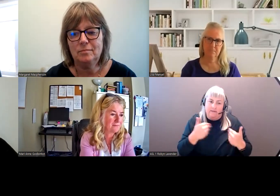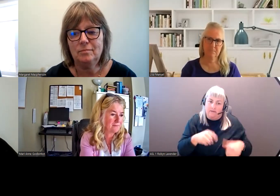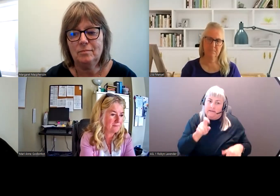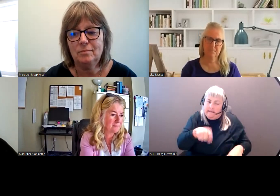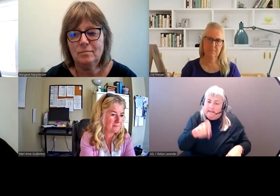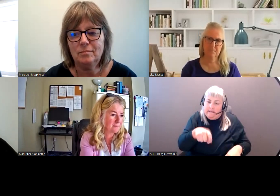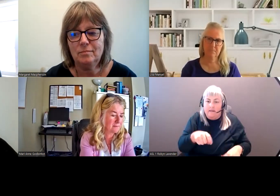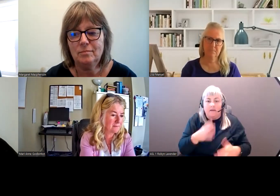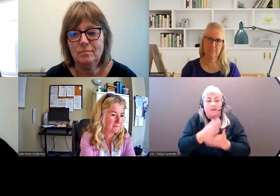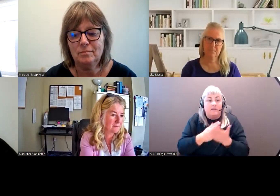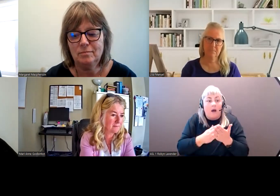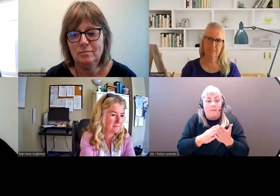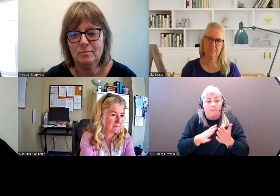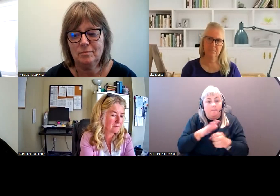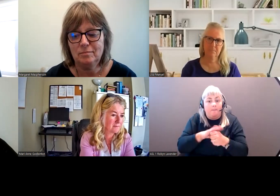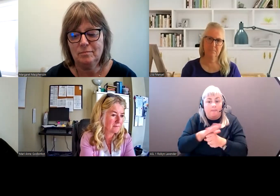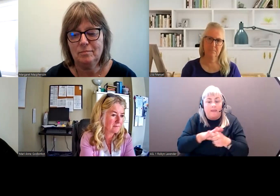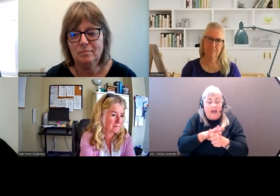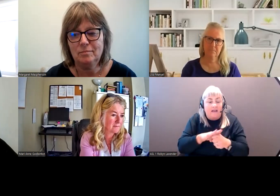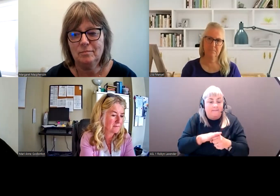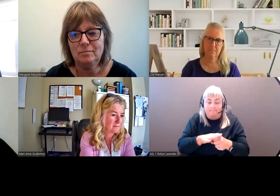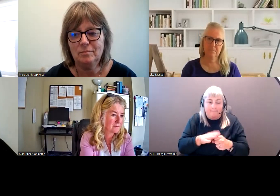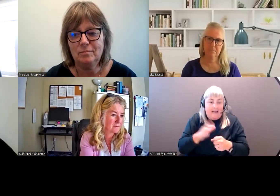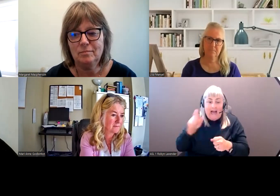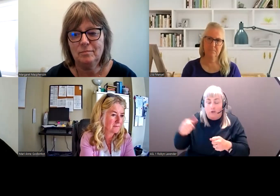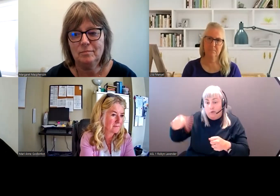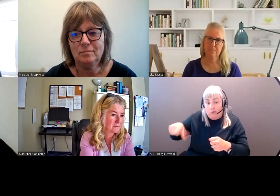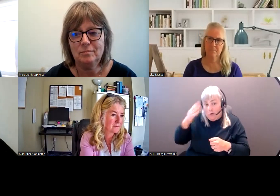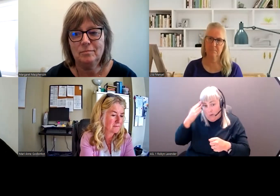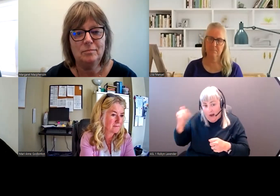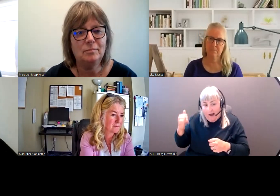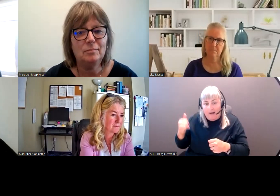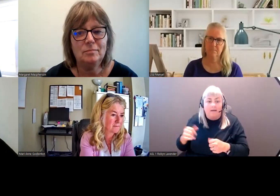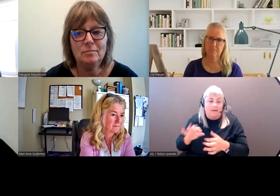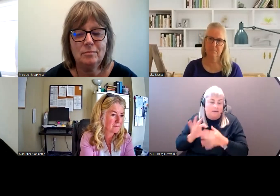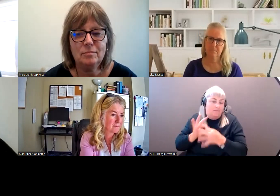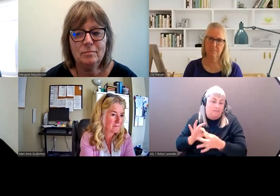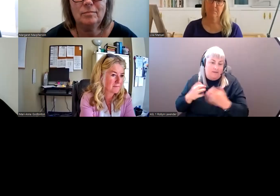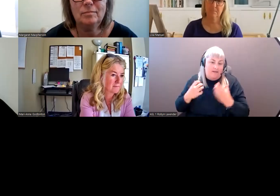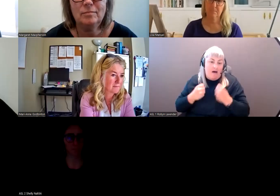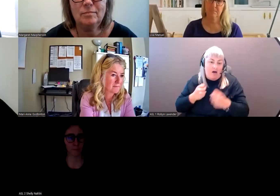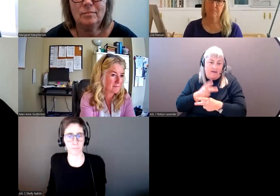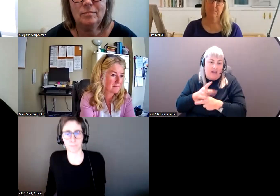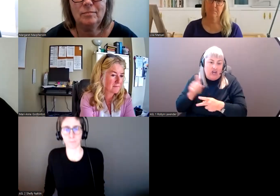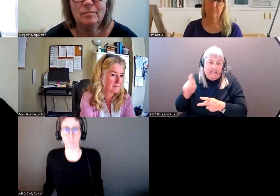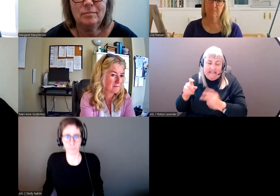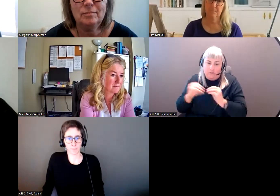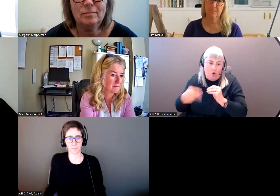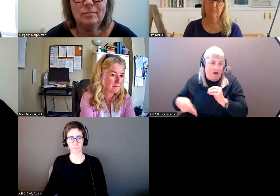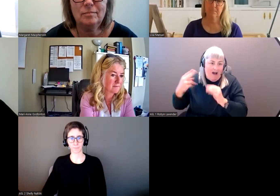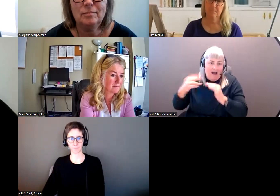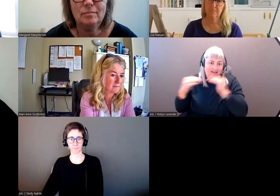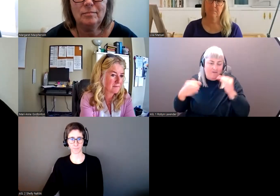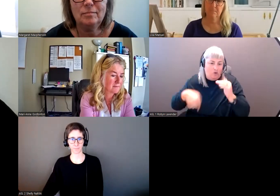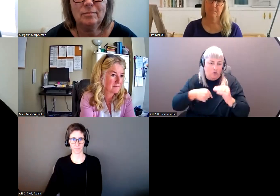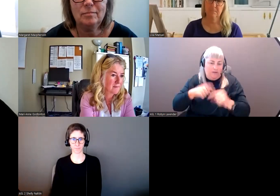turn around weight individuals from that program was that around that healthcare needs and the higher level of healthcare needs that we can't